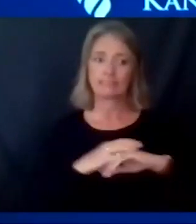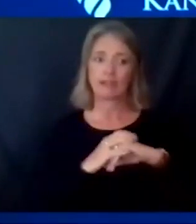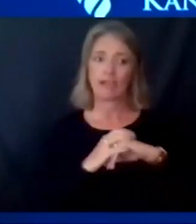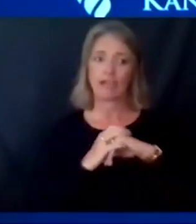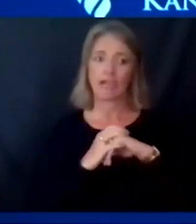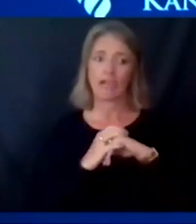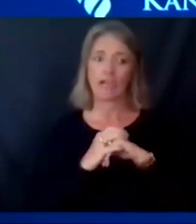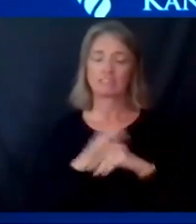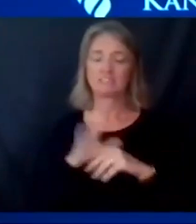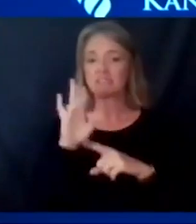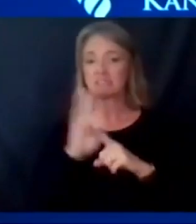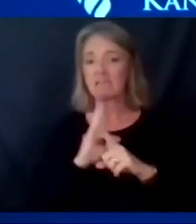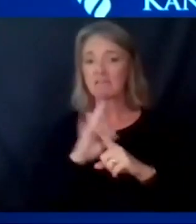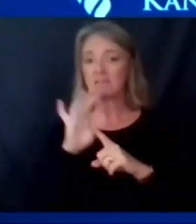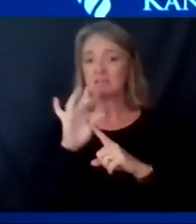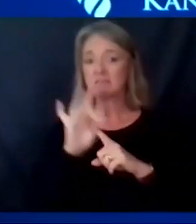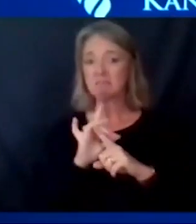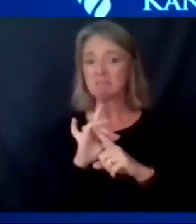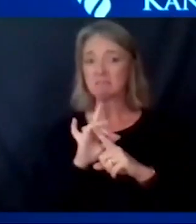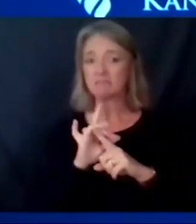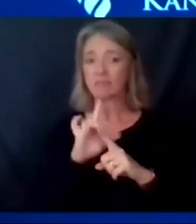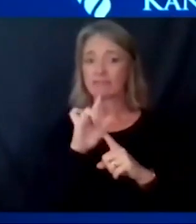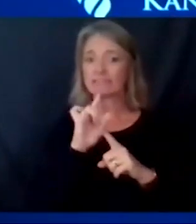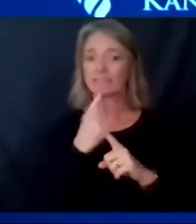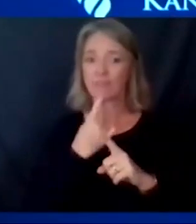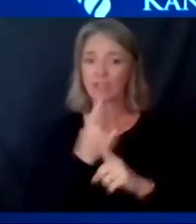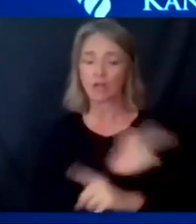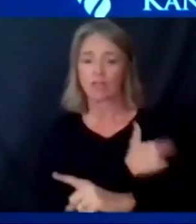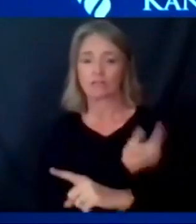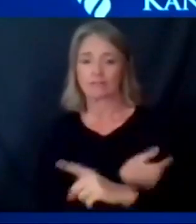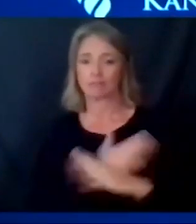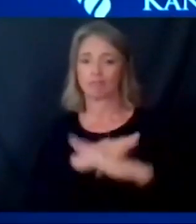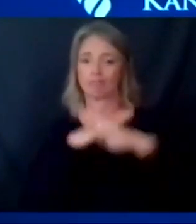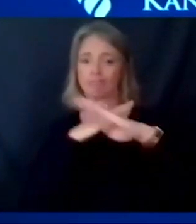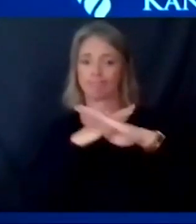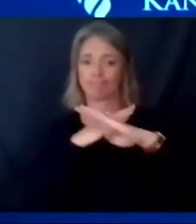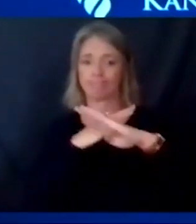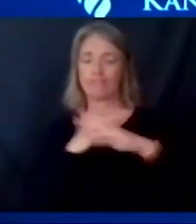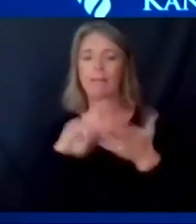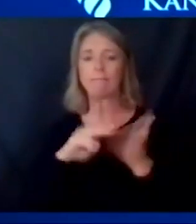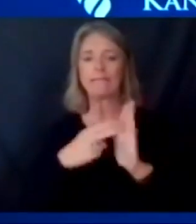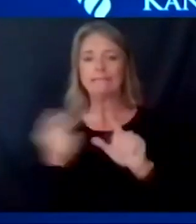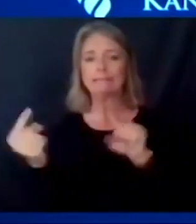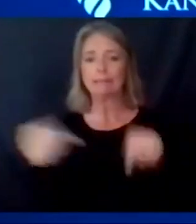against severe hospitalization, which I'm going to define as having to come into the ICU, or